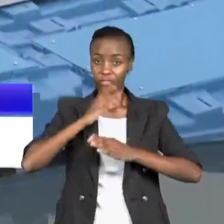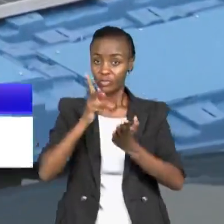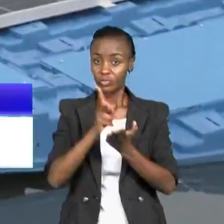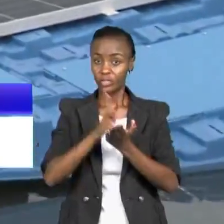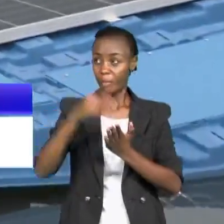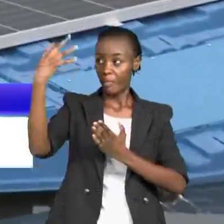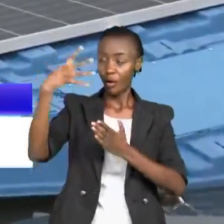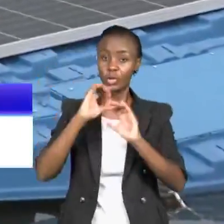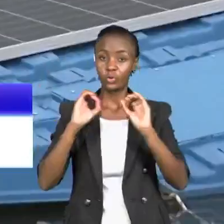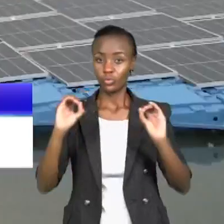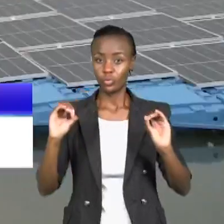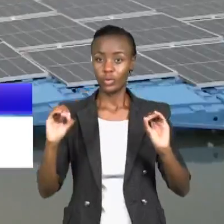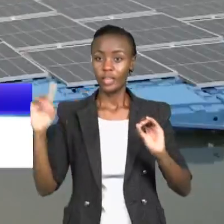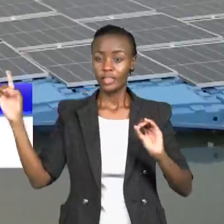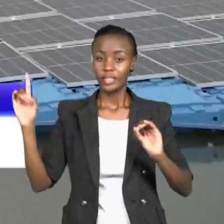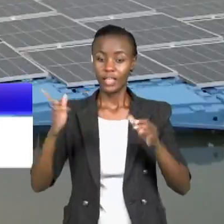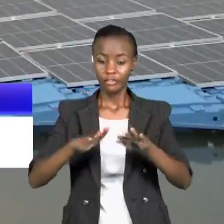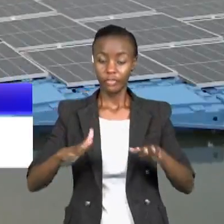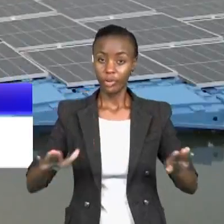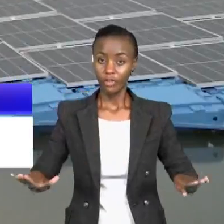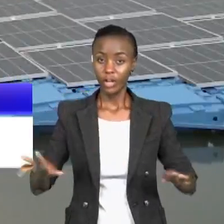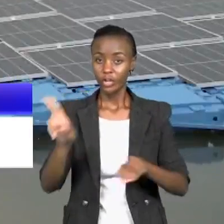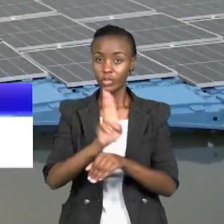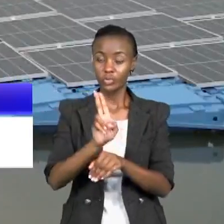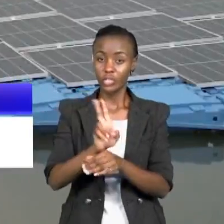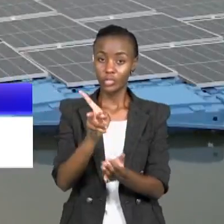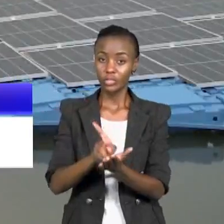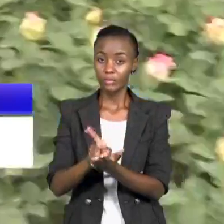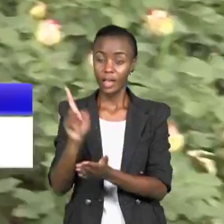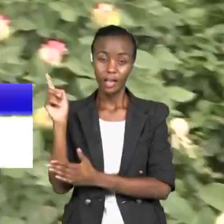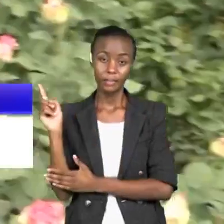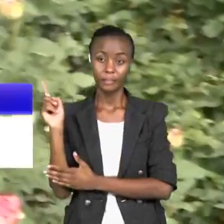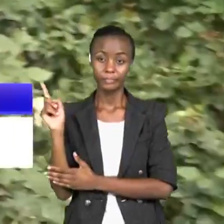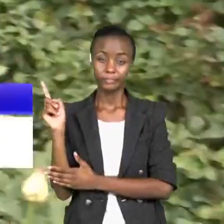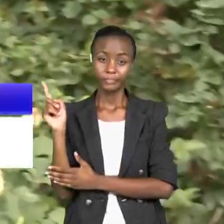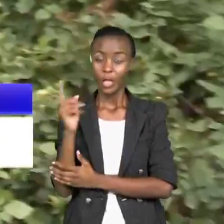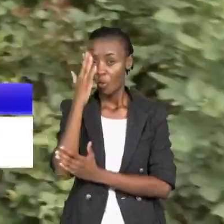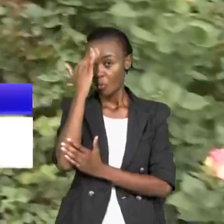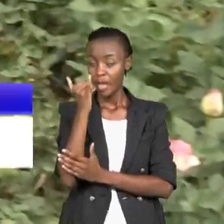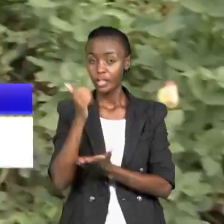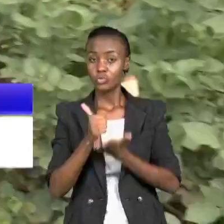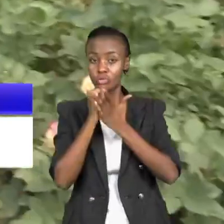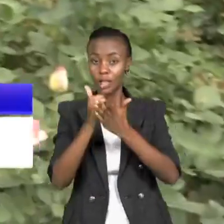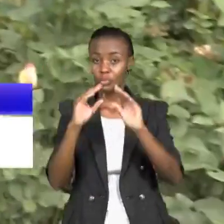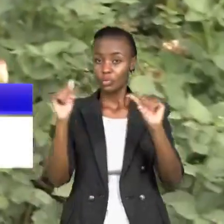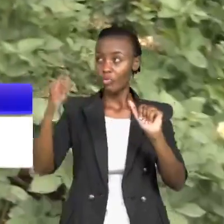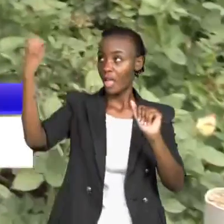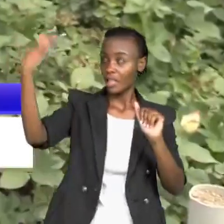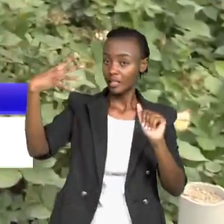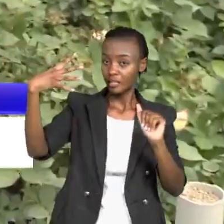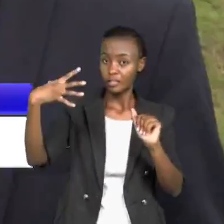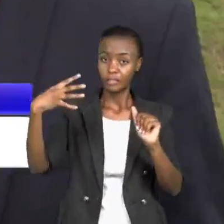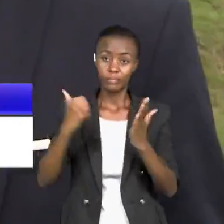Ecoligo, turns to the farm's reservoir for installation of the solar power production equipment with a view to meeting the electricity needs of the